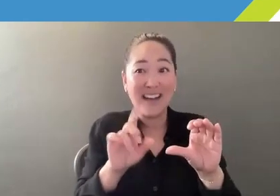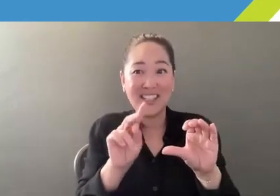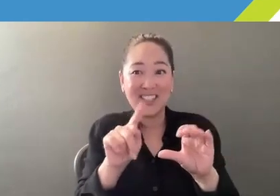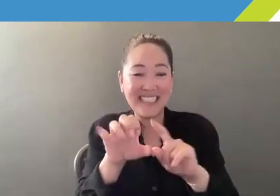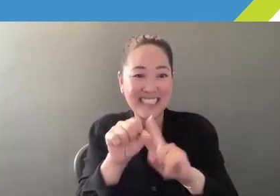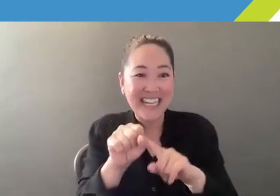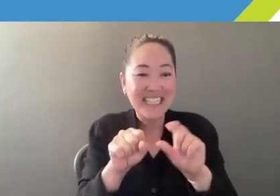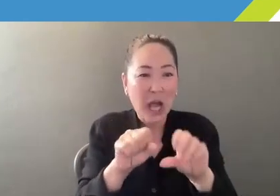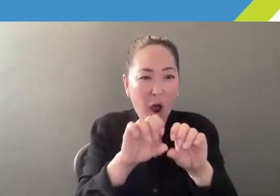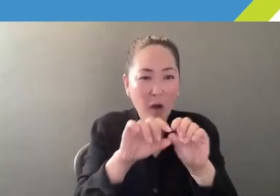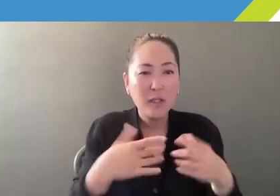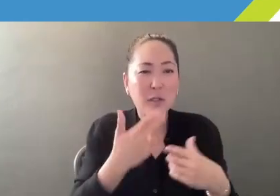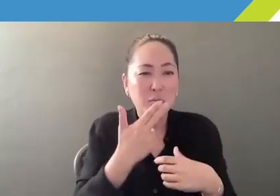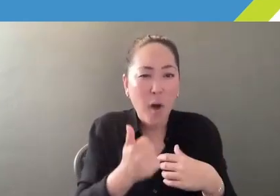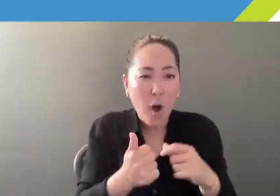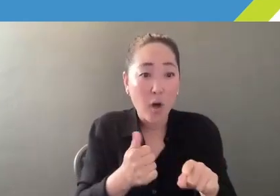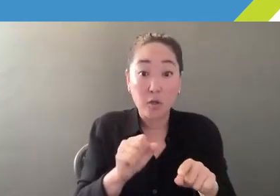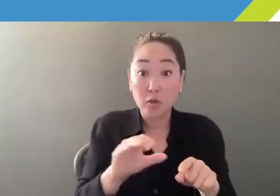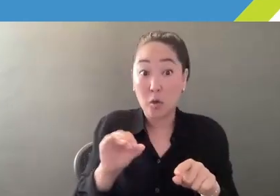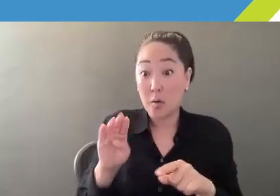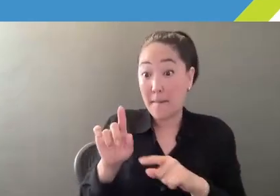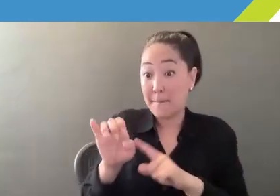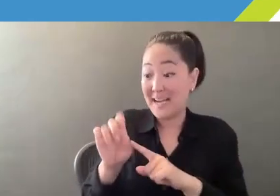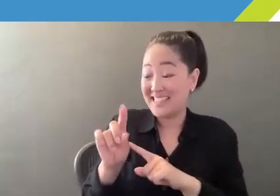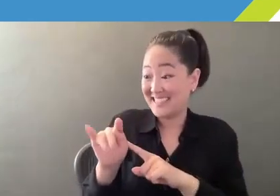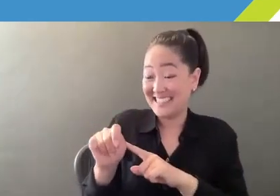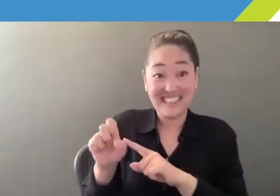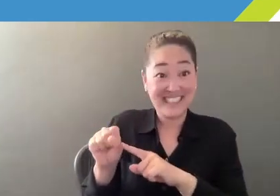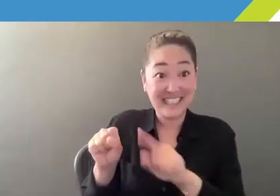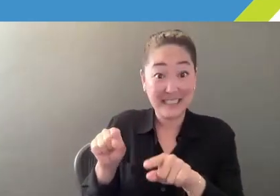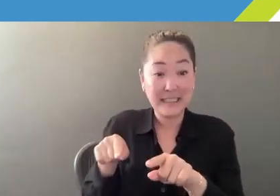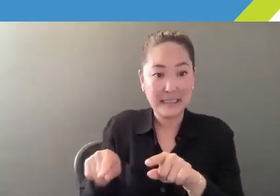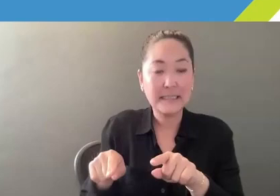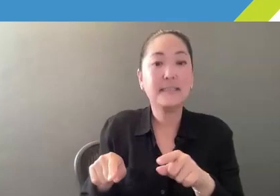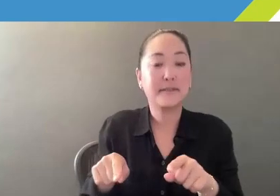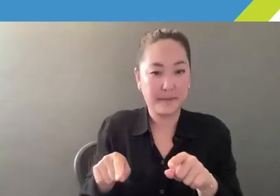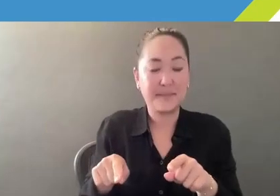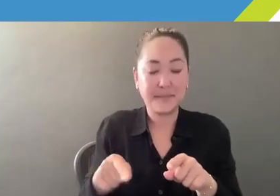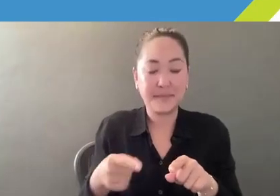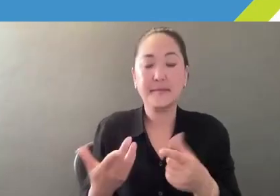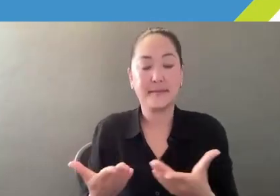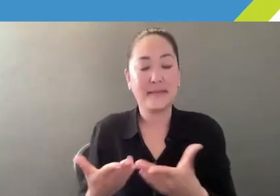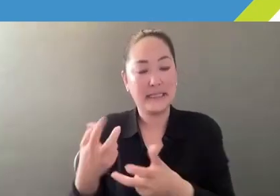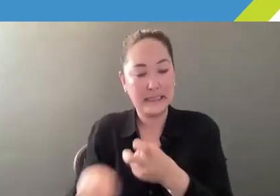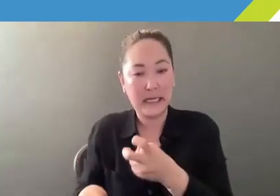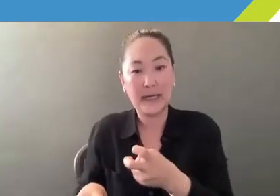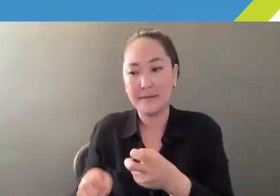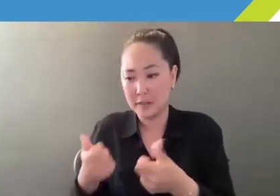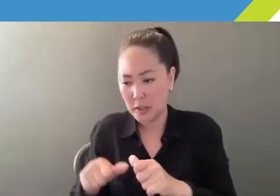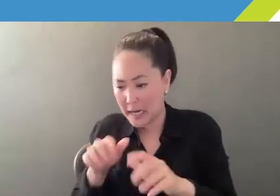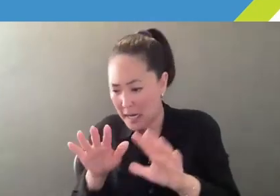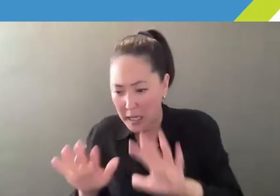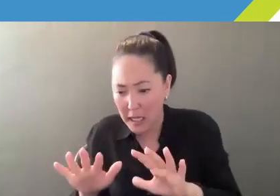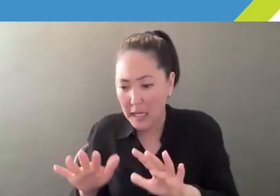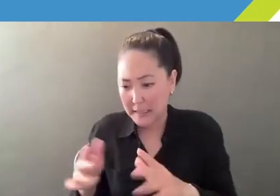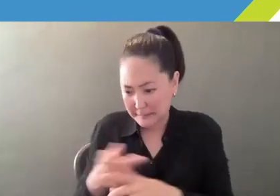inflammation in your bile ducts is much more significant, and it's a lot easier for us to poke around your bowel than it is for us to poke around your bile